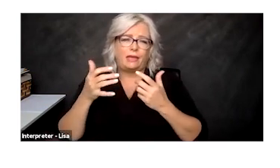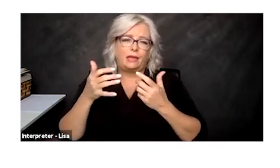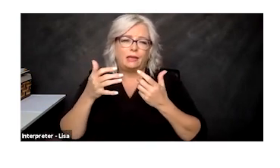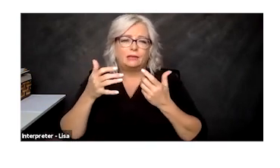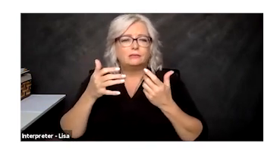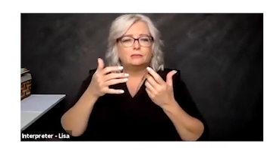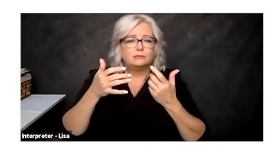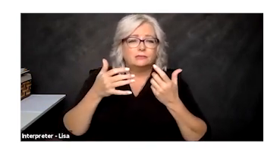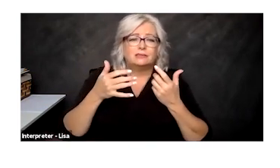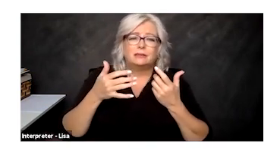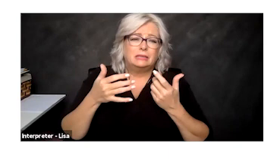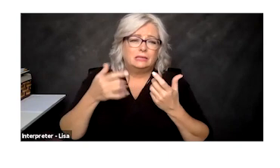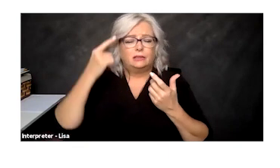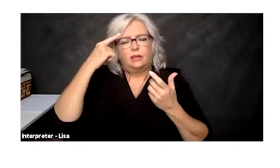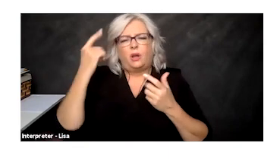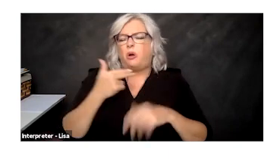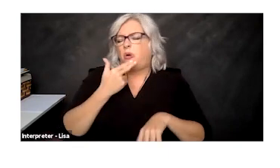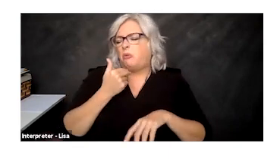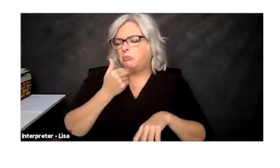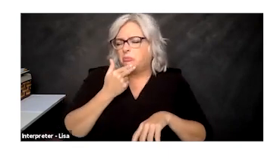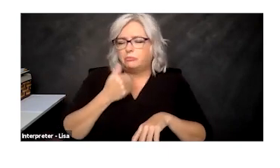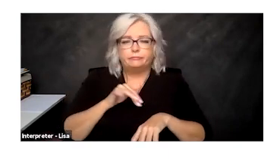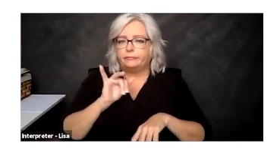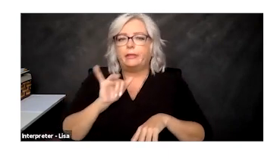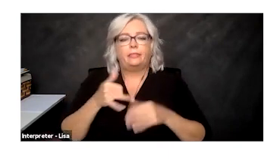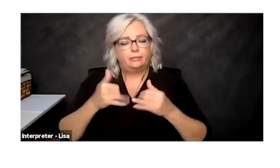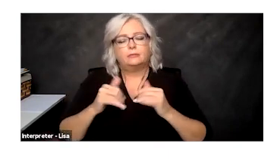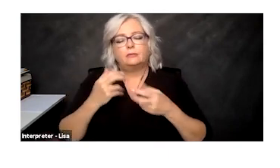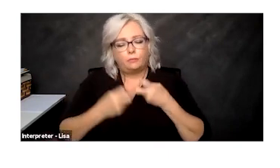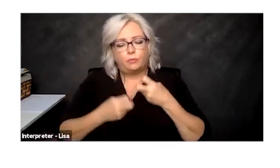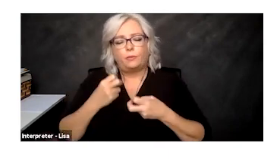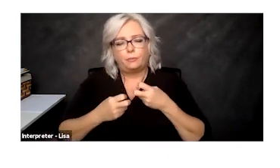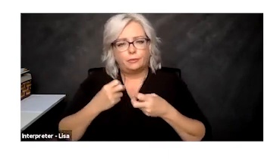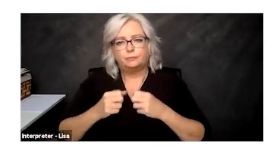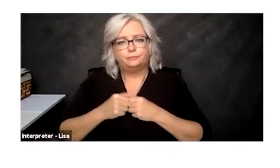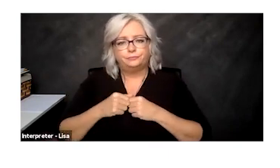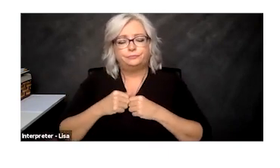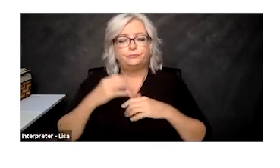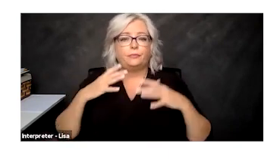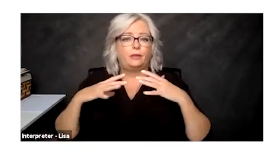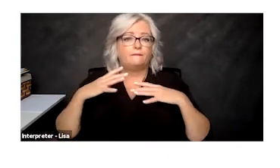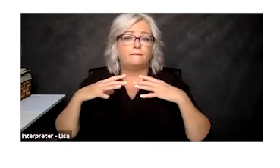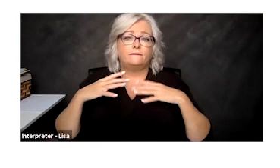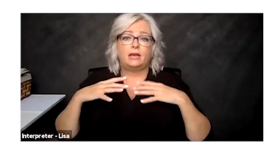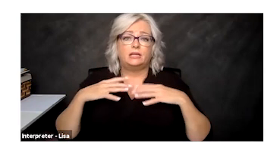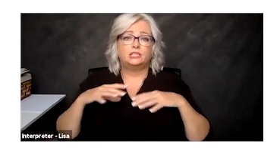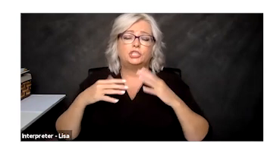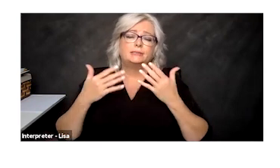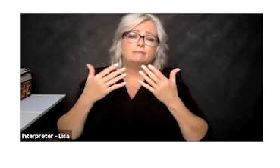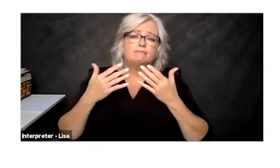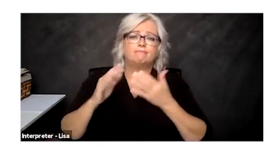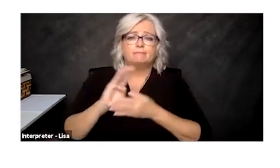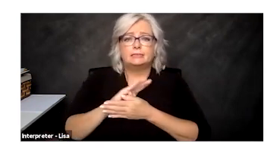and not as impactful as others, which is problematic. But we know that the fashion industry has really exhibited an